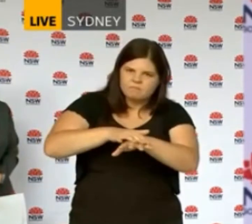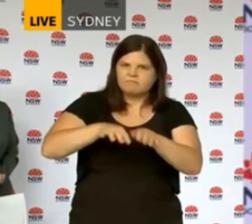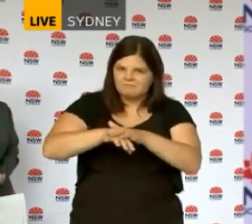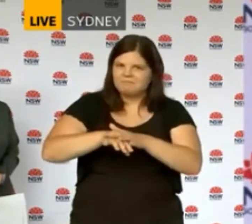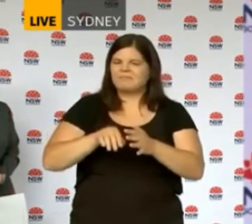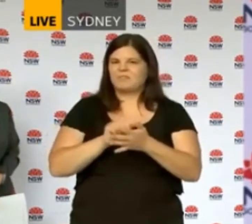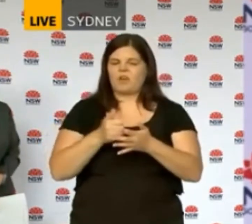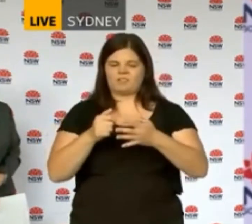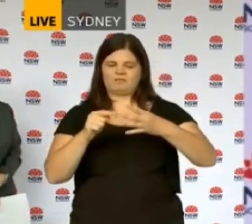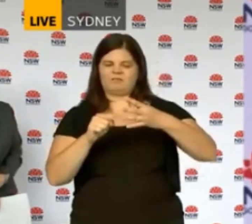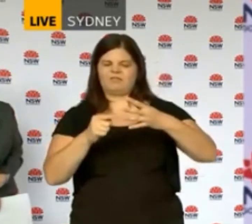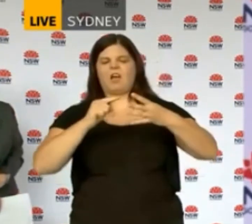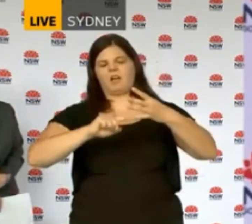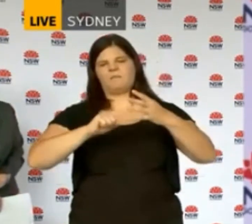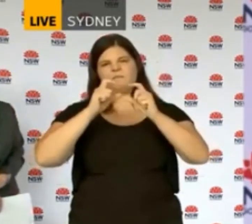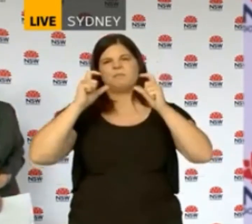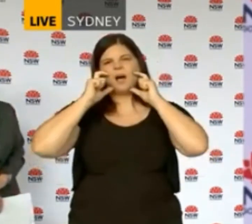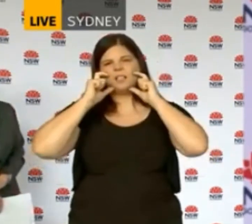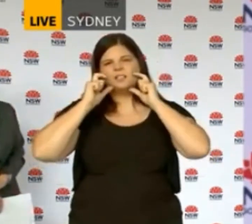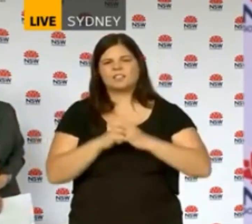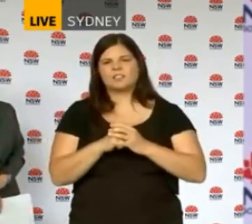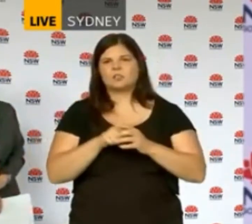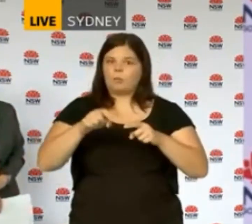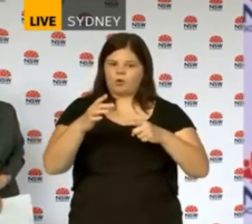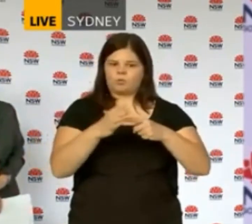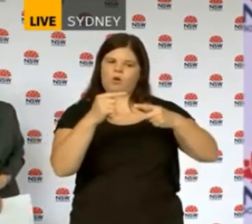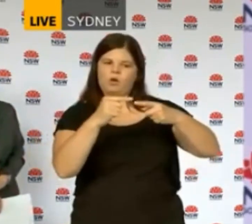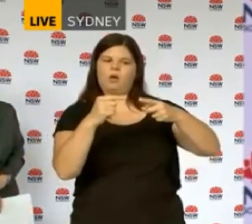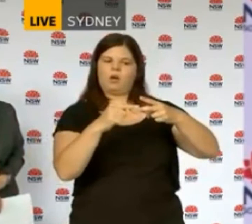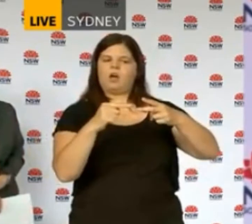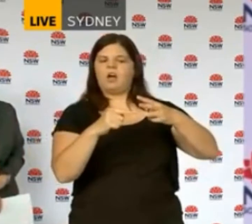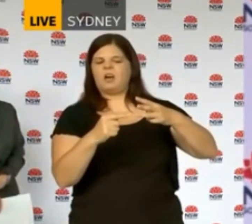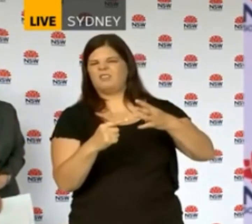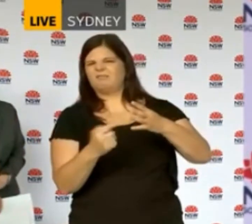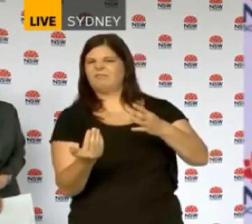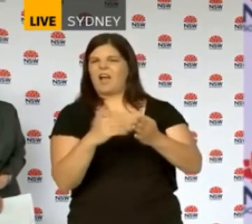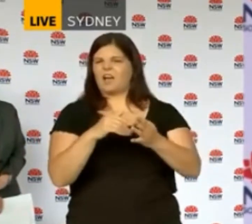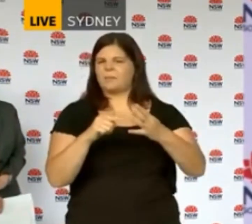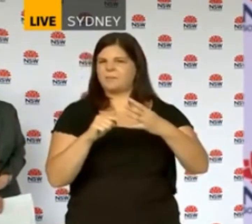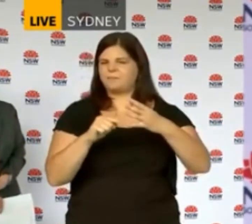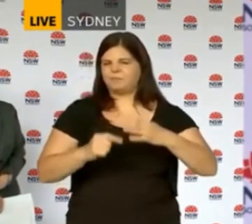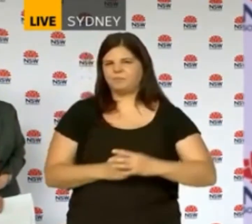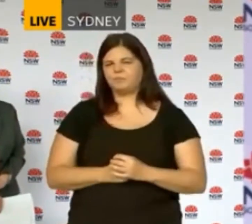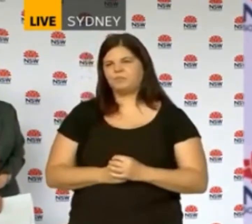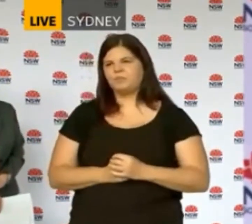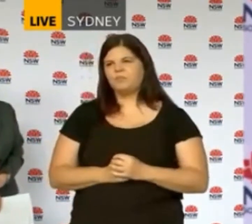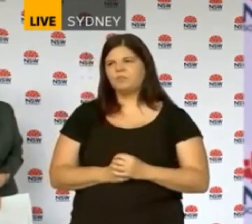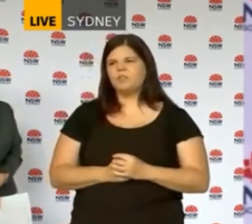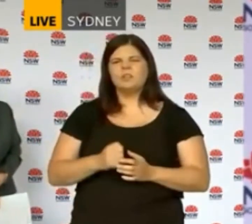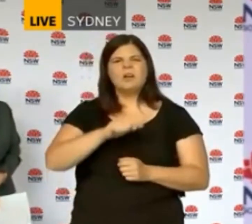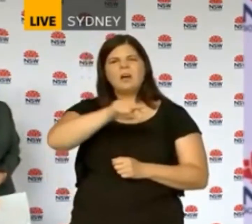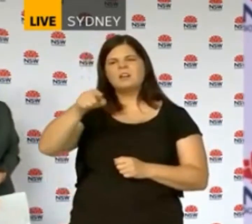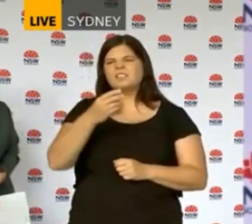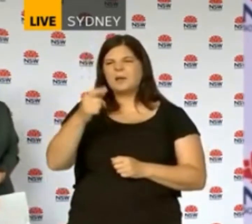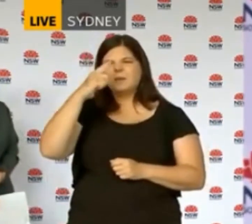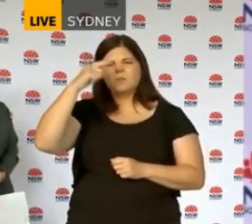tomorrow. But wear the mask. There may be some who would think that